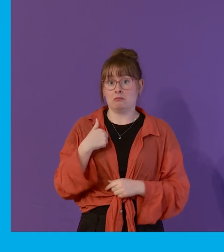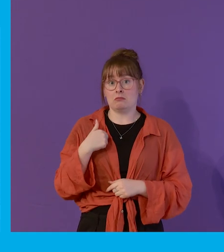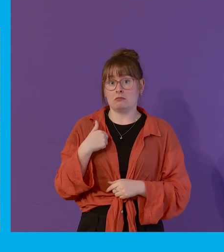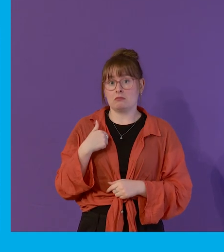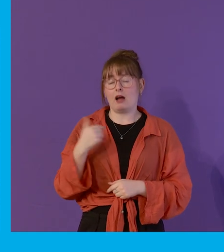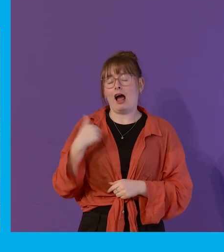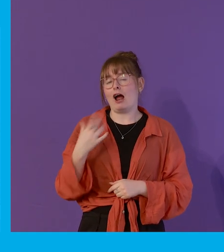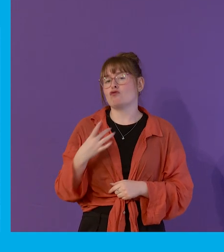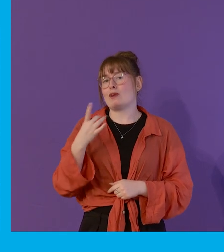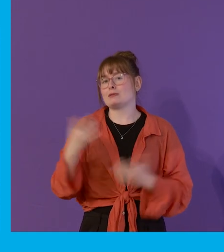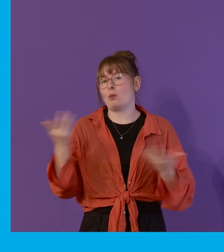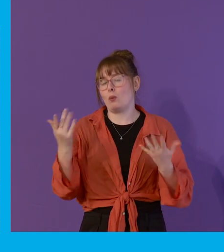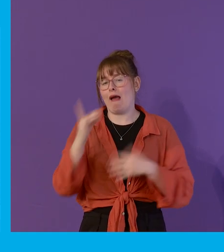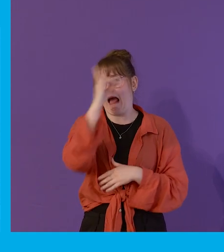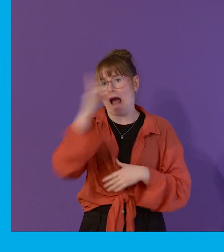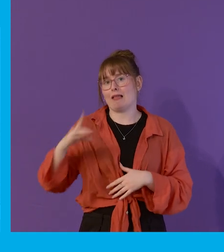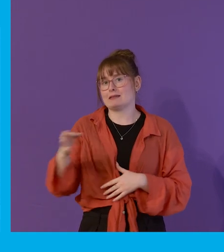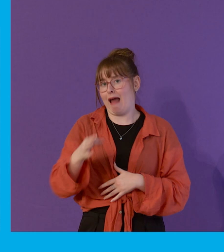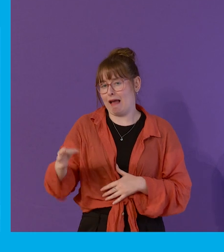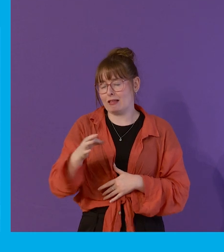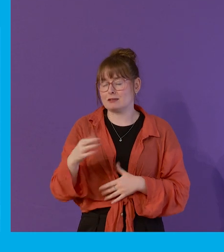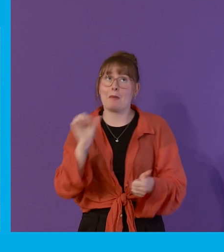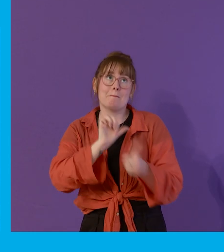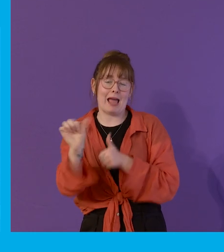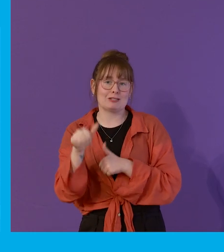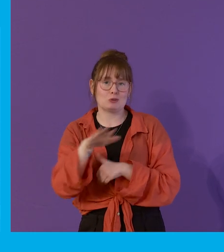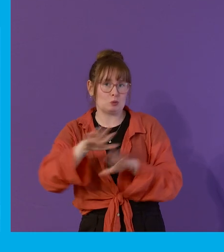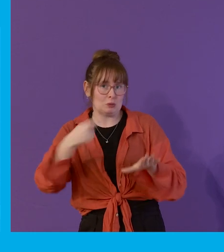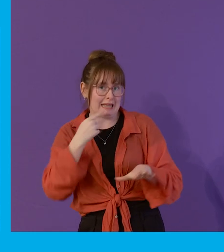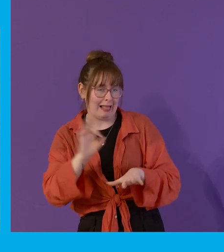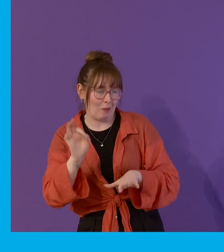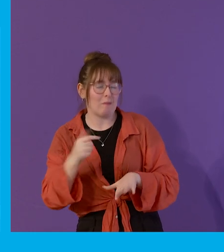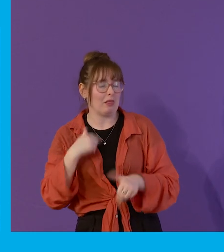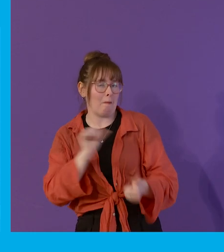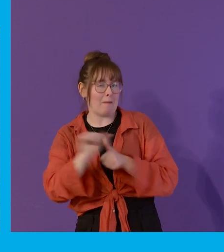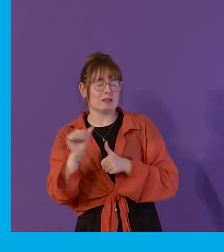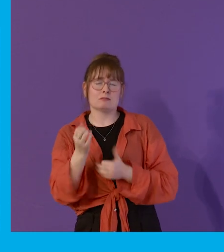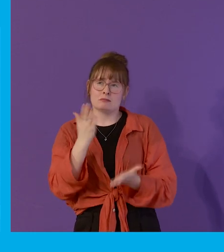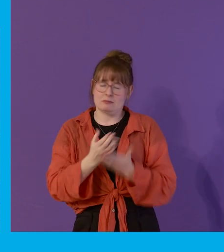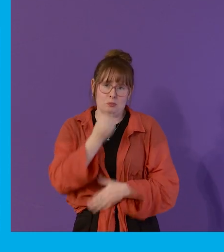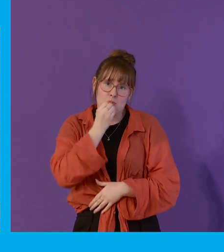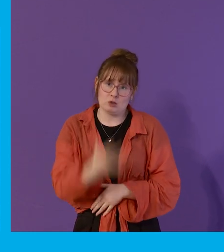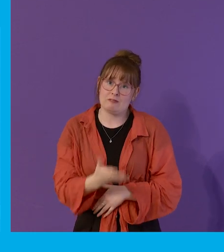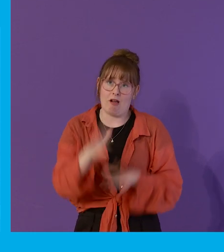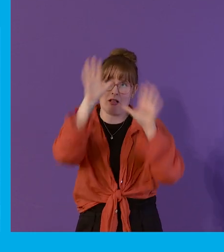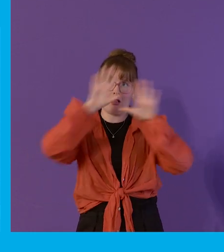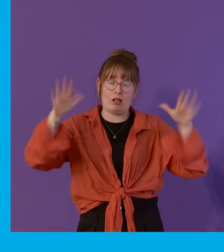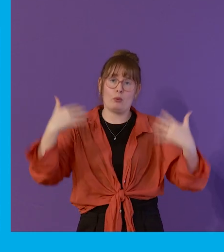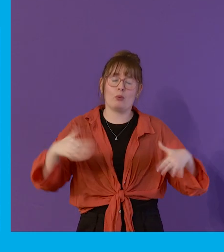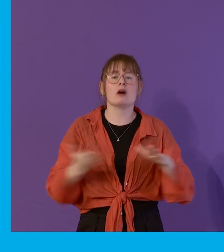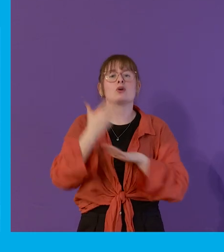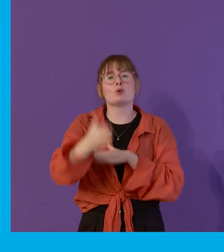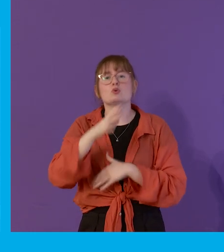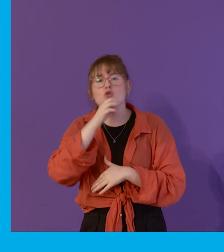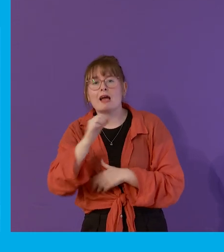I represent the Highlands and Islands regions. It's the best region, don't tell anyone else. Most beautiful. And I go to Shetland